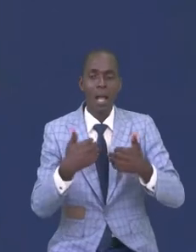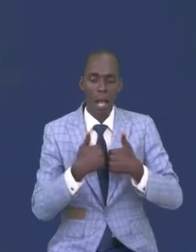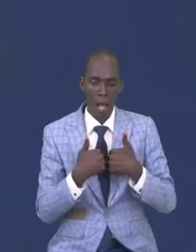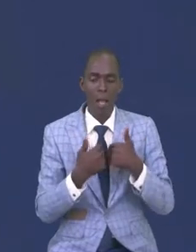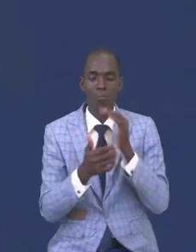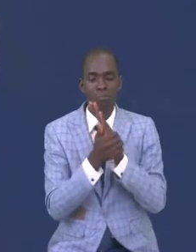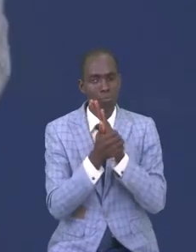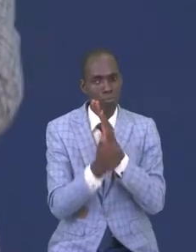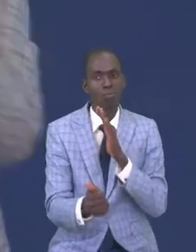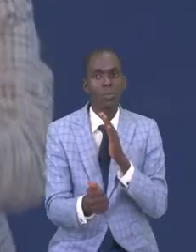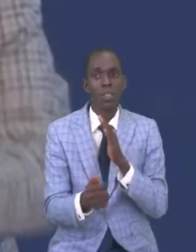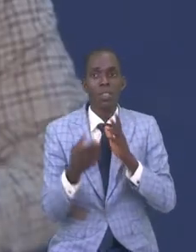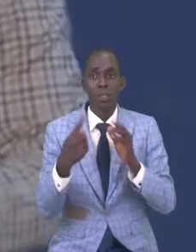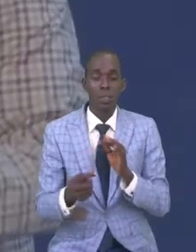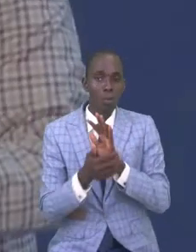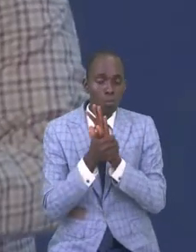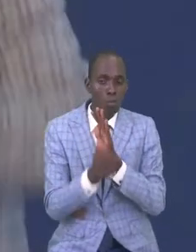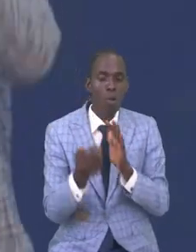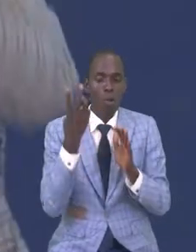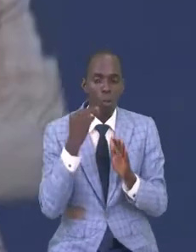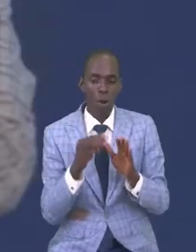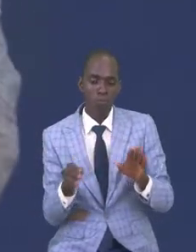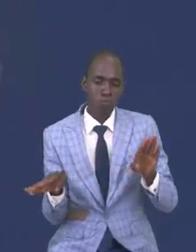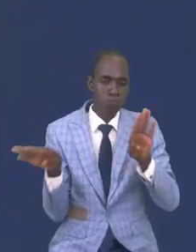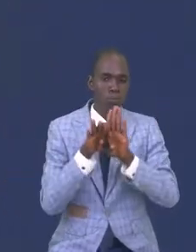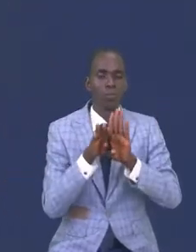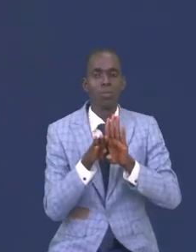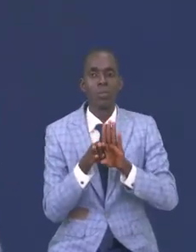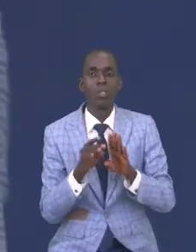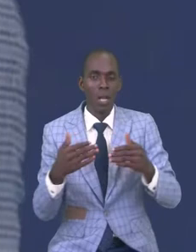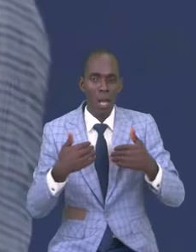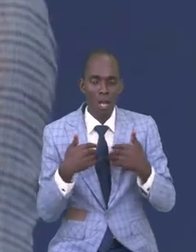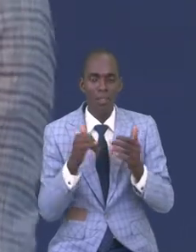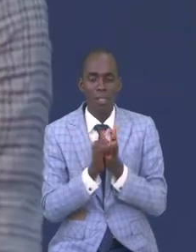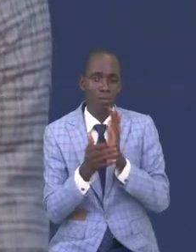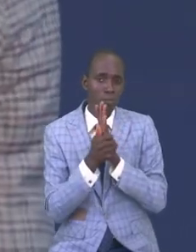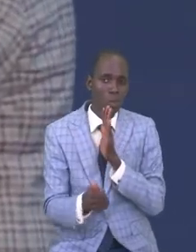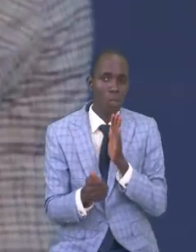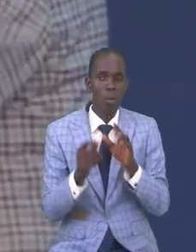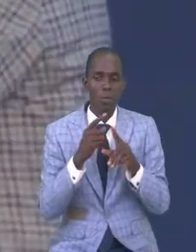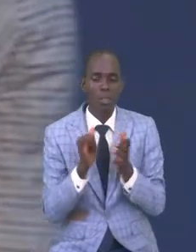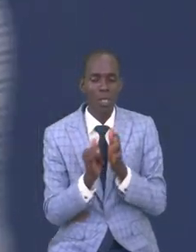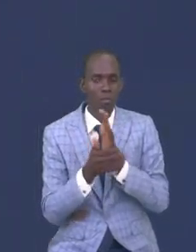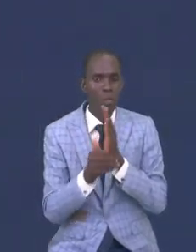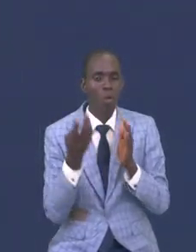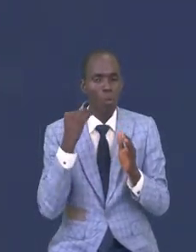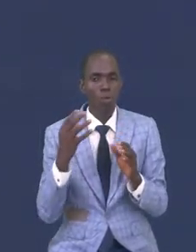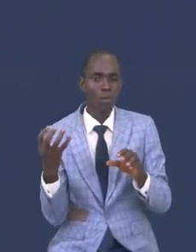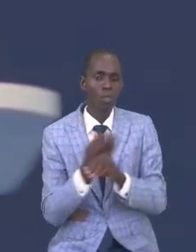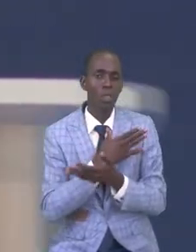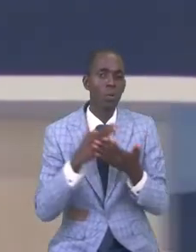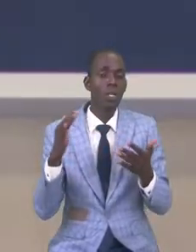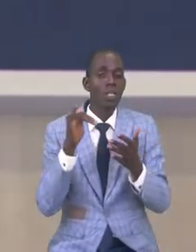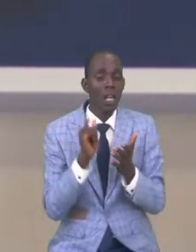The potential was locked up. He had potential. The potential was thrown away. He had